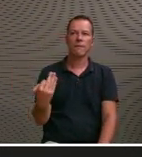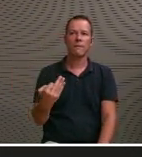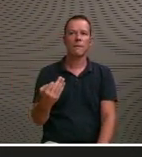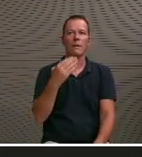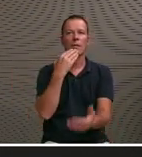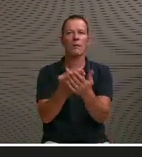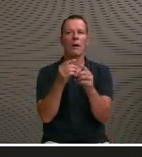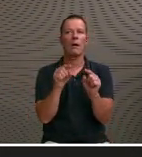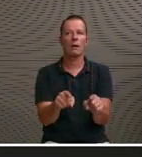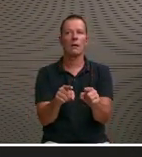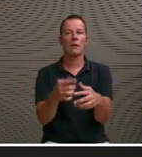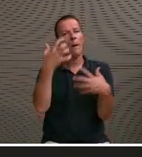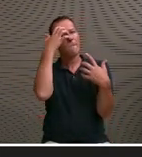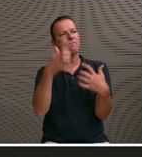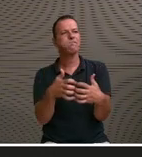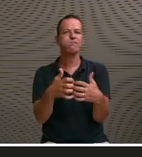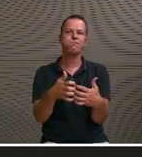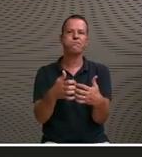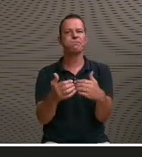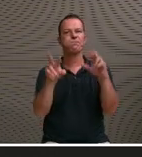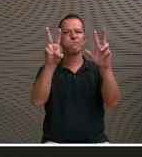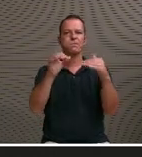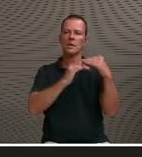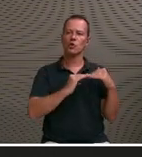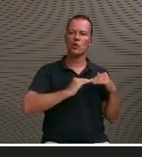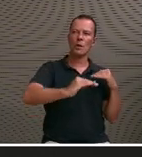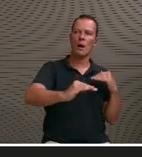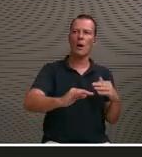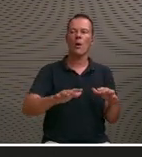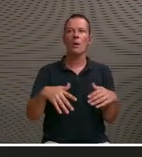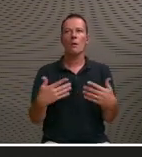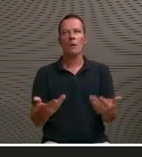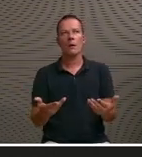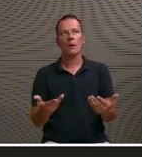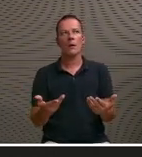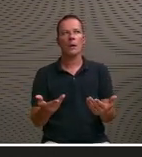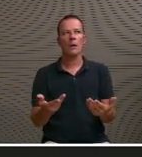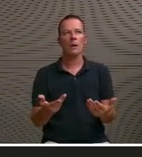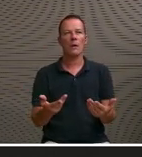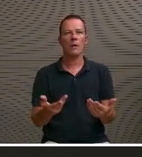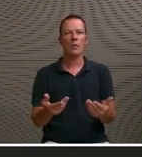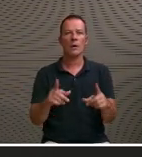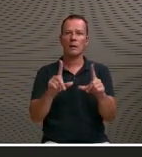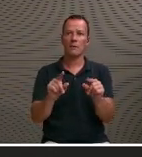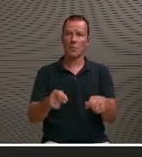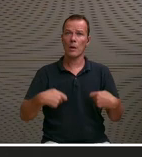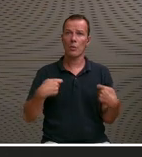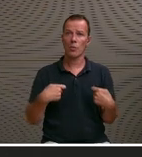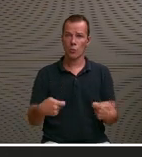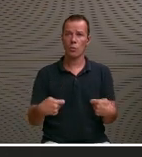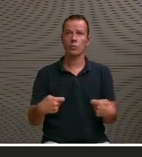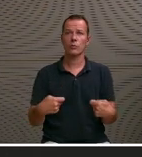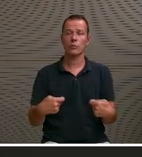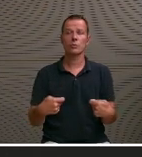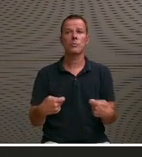affordability, access, and sustainability more complicated. But as we think about it, we still see no reason why this formula shouldn't